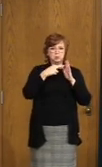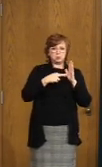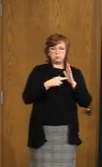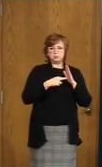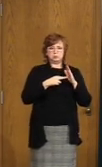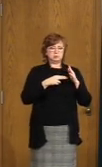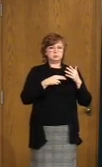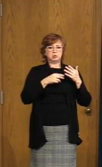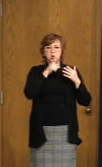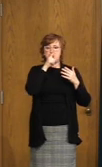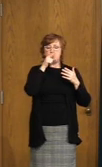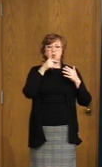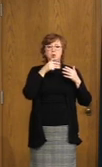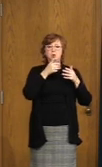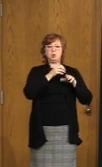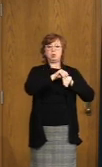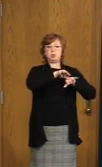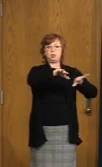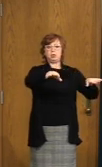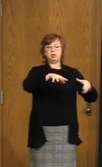business, and the community at risk.